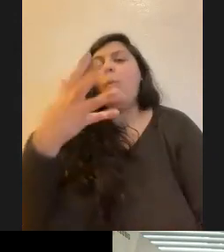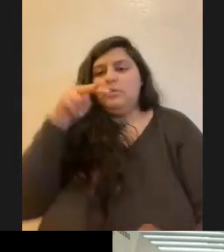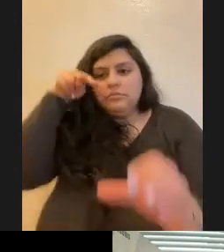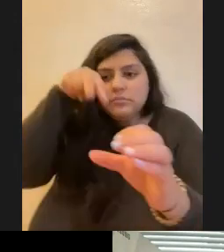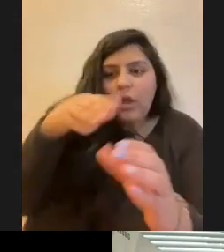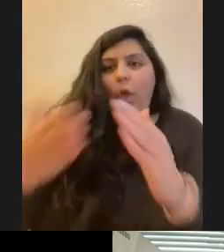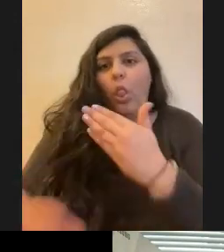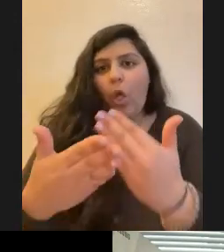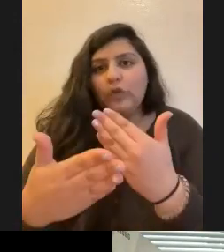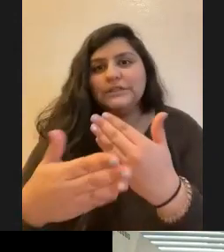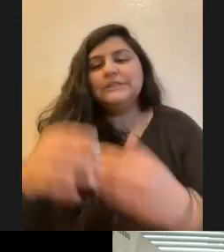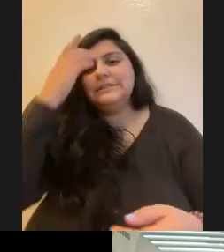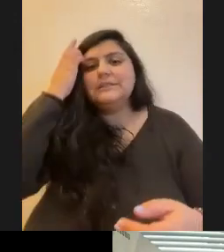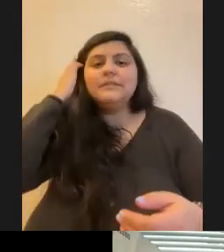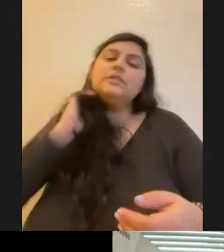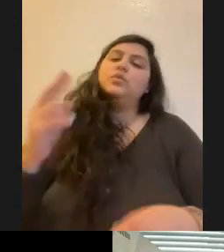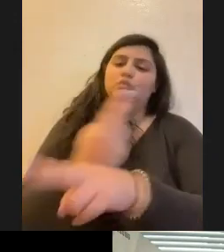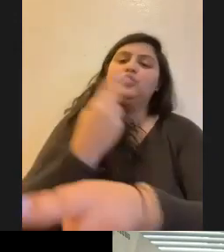we use things like microscopes.